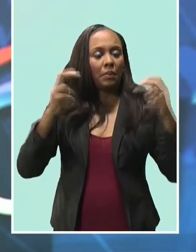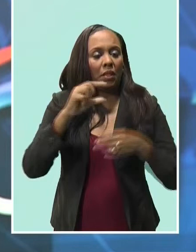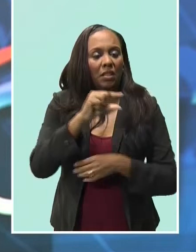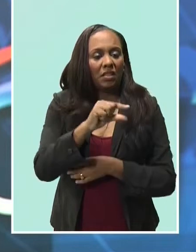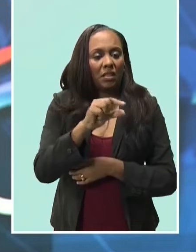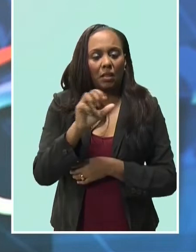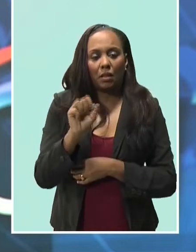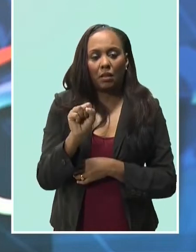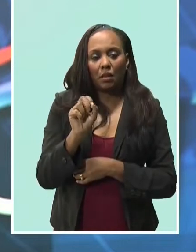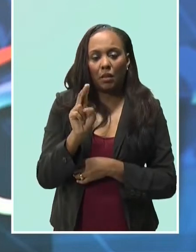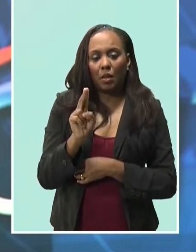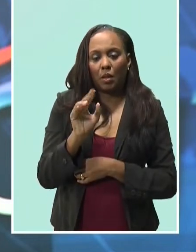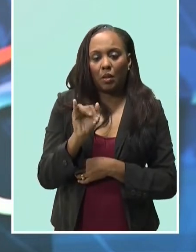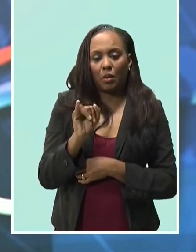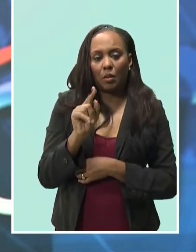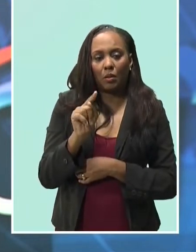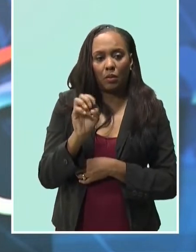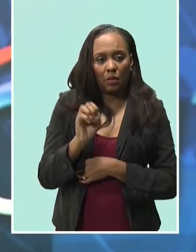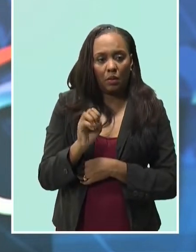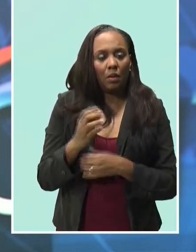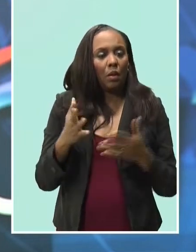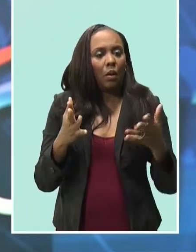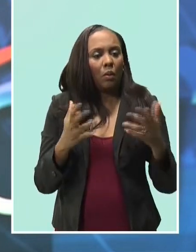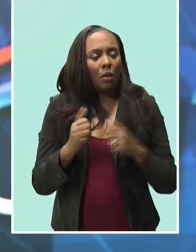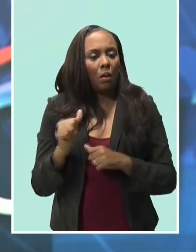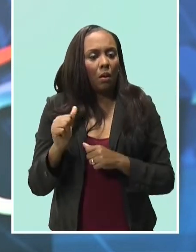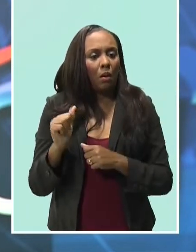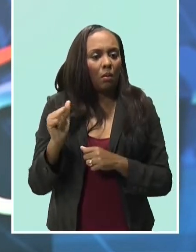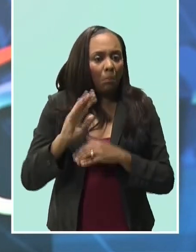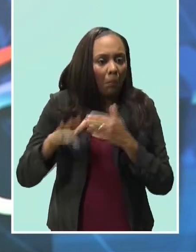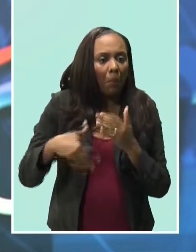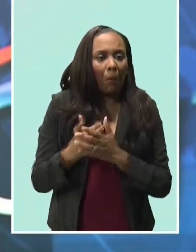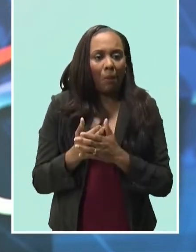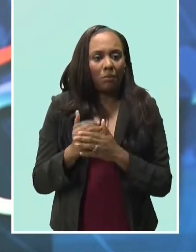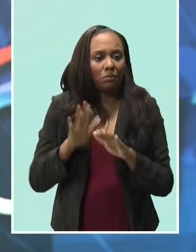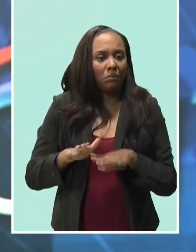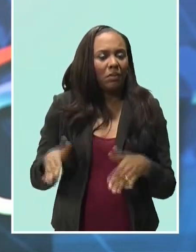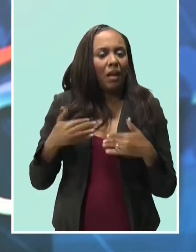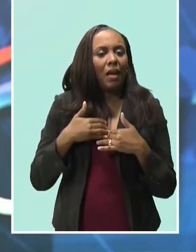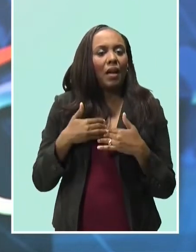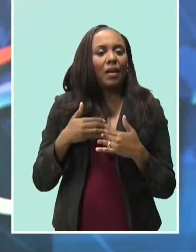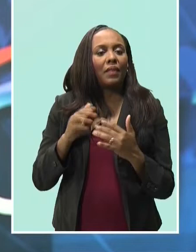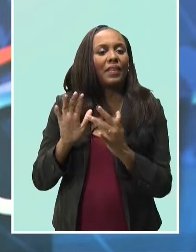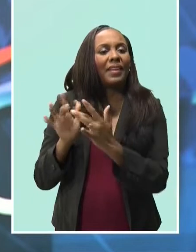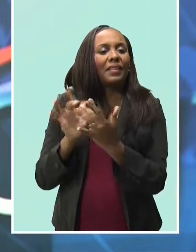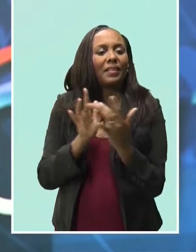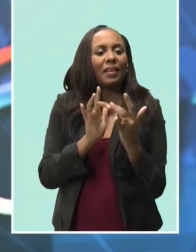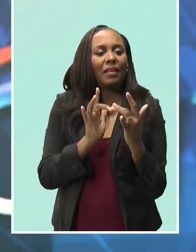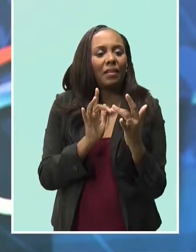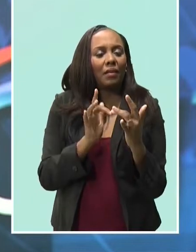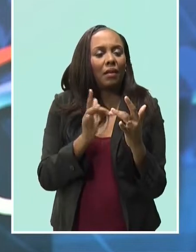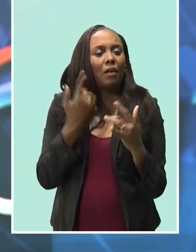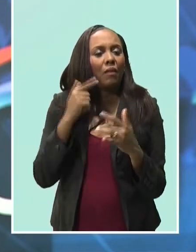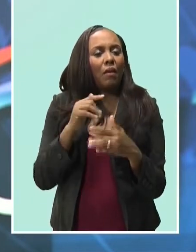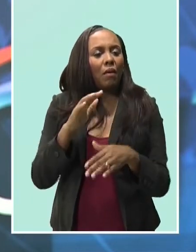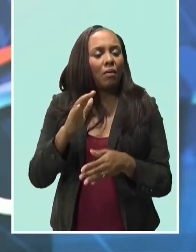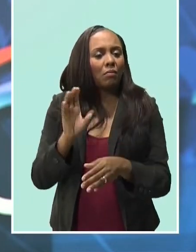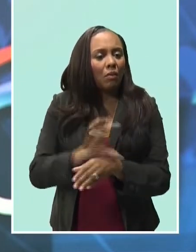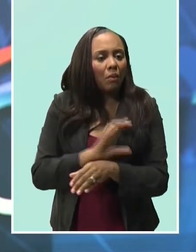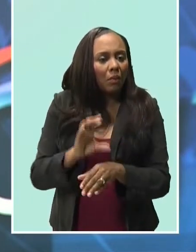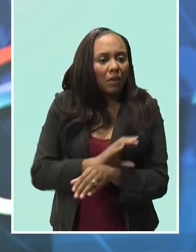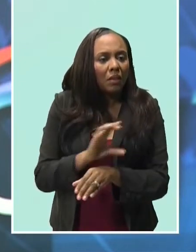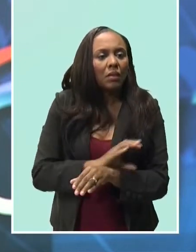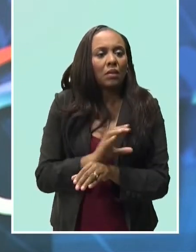to ensure every child has internet access and devices to utilize the new e-learning platform. It will also be using radio